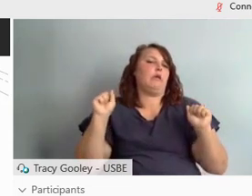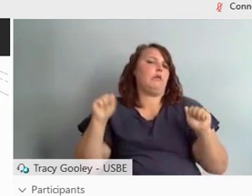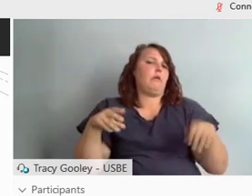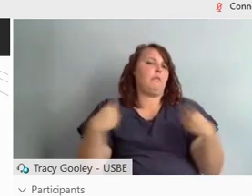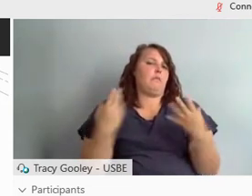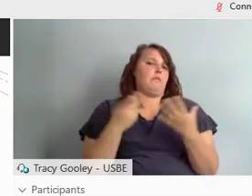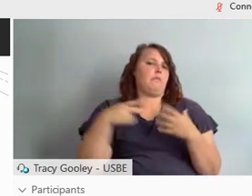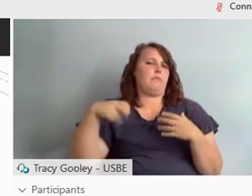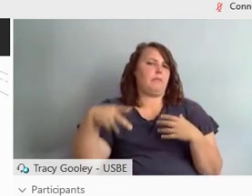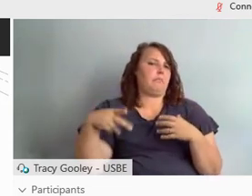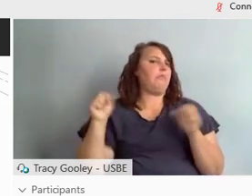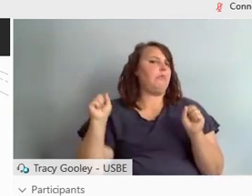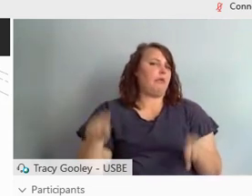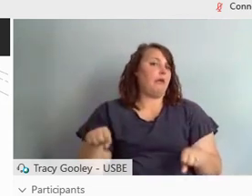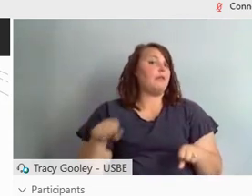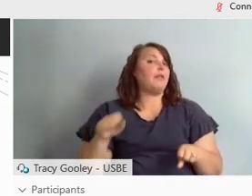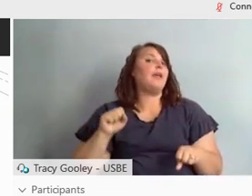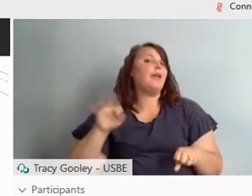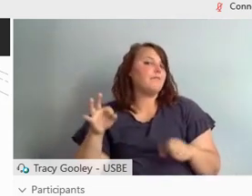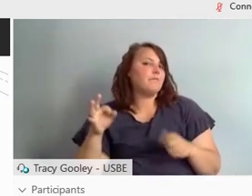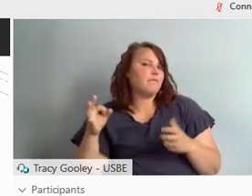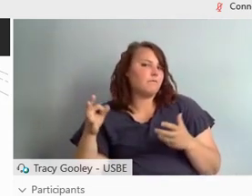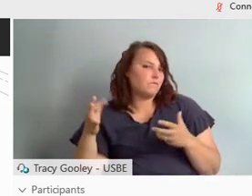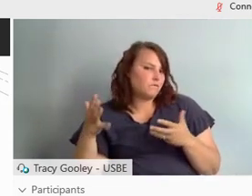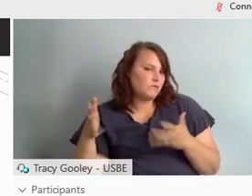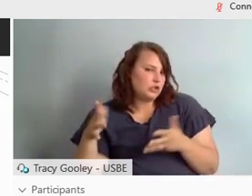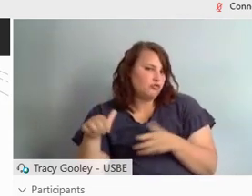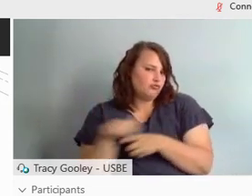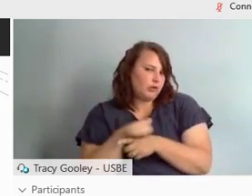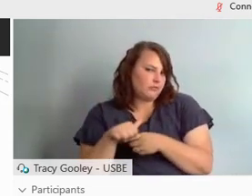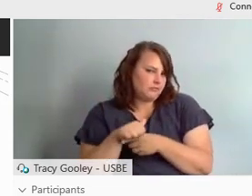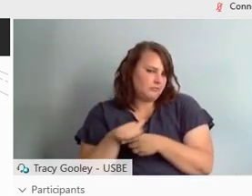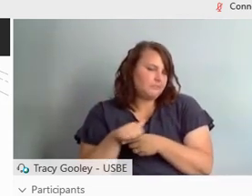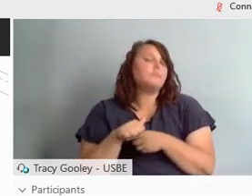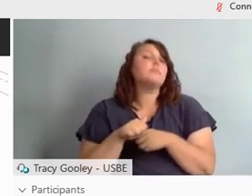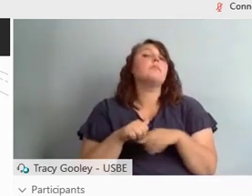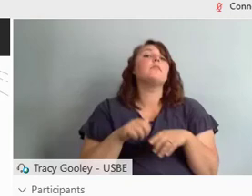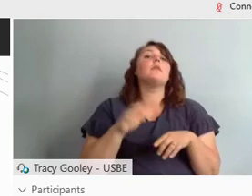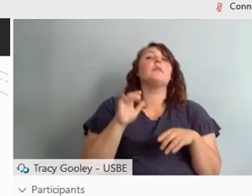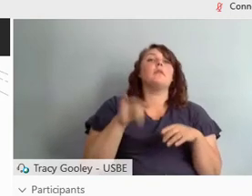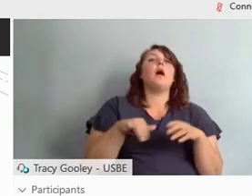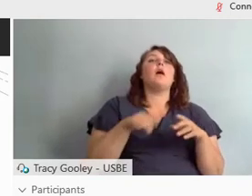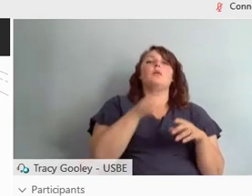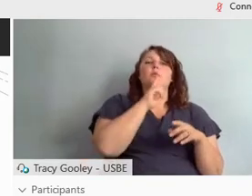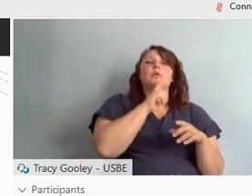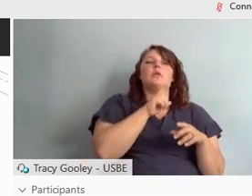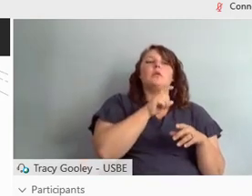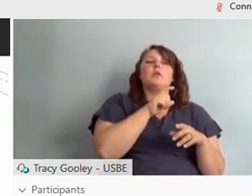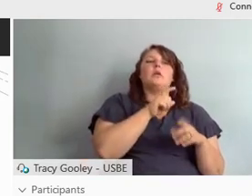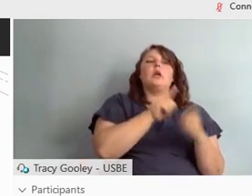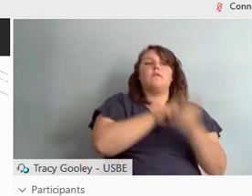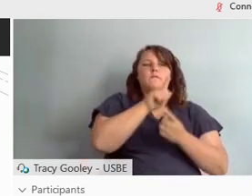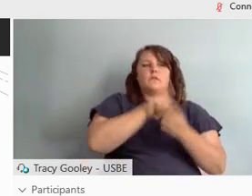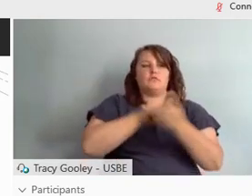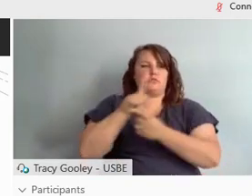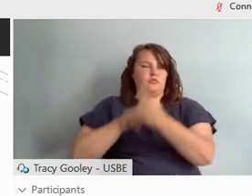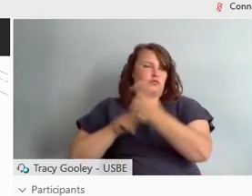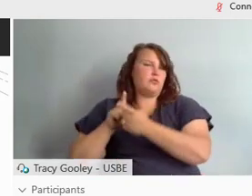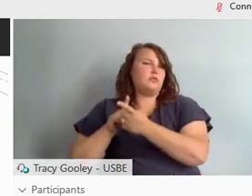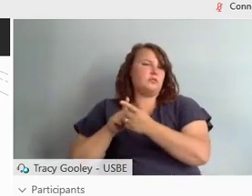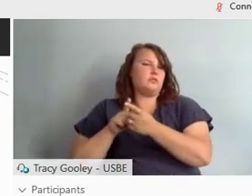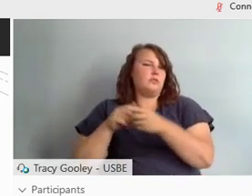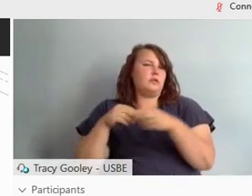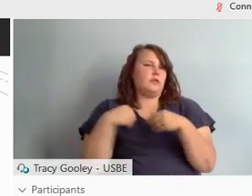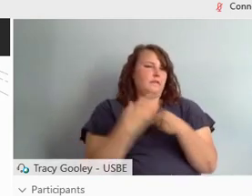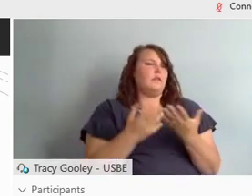the school can administer the PEEP as long as they've been trained. It is an individual administration, so you'll be